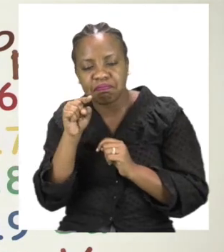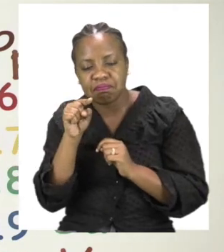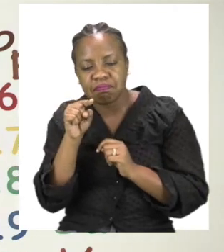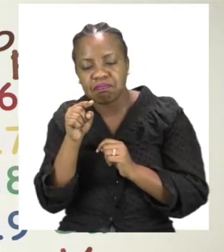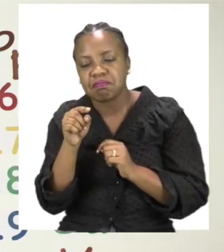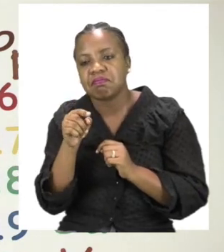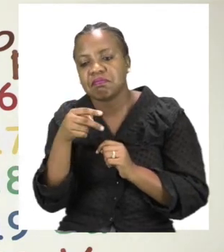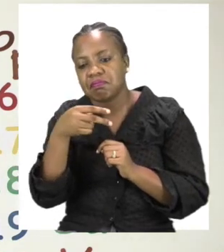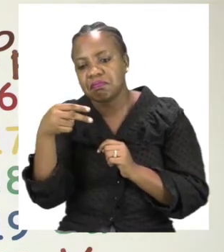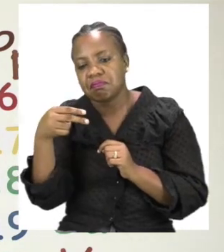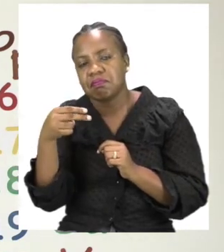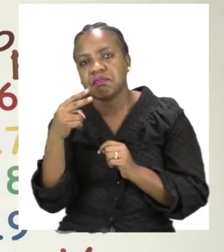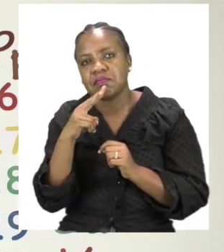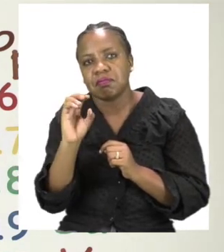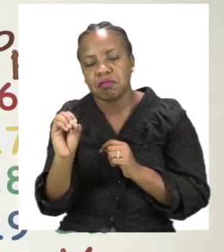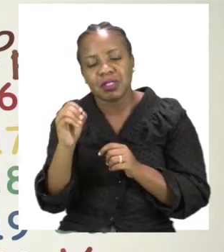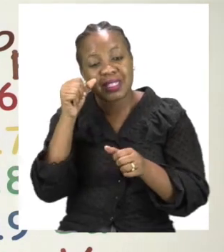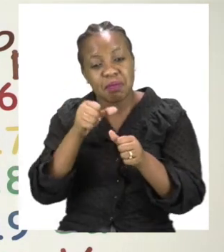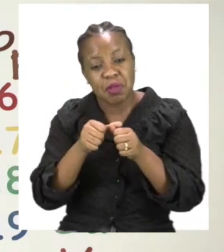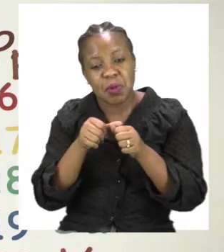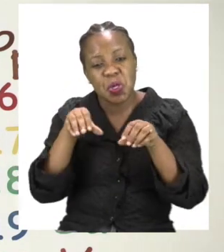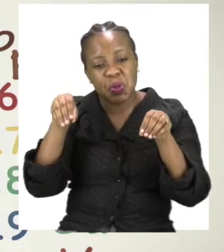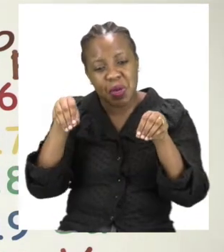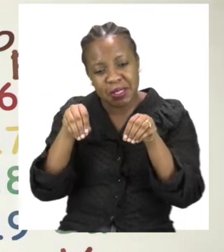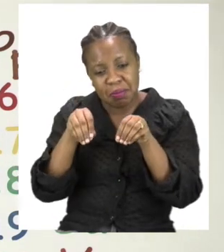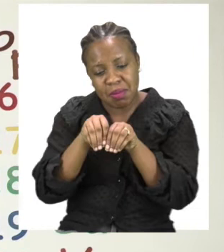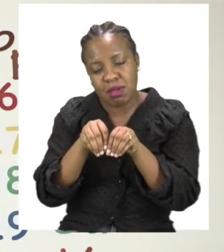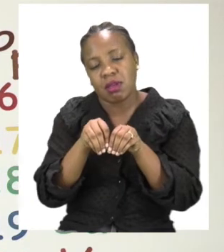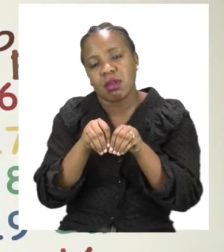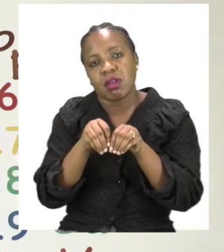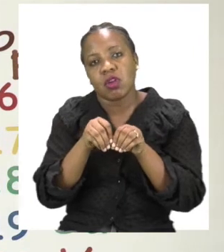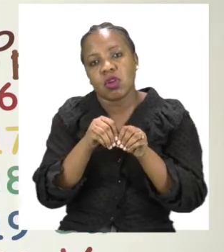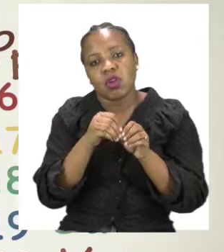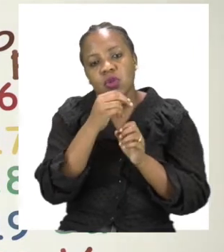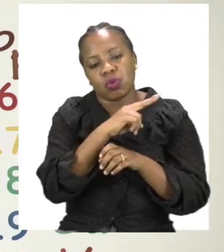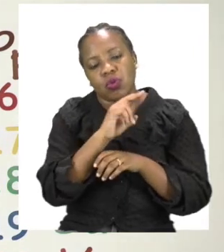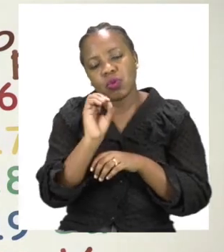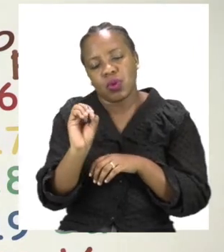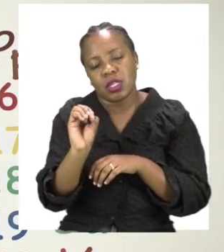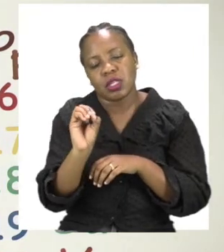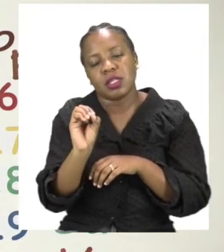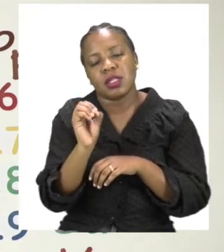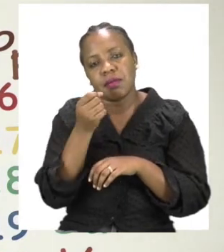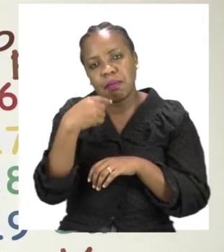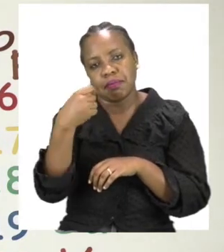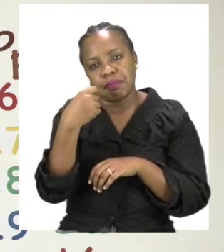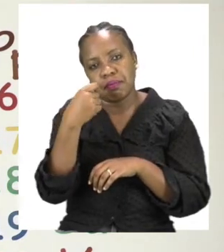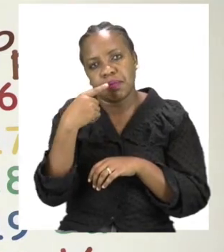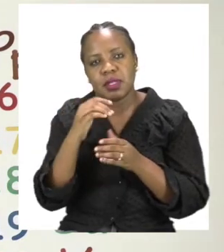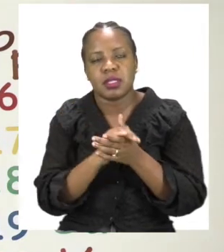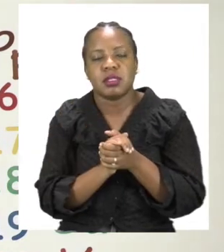to make 20 pills. So we already have our 20 and we're going to start with the number